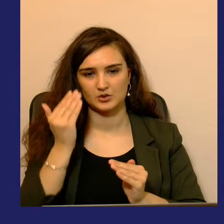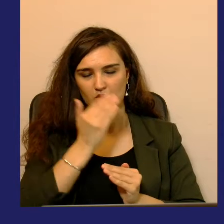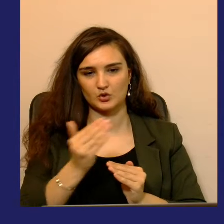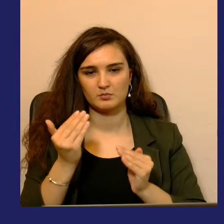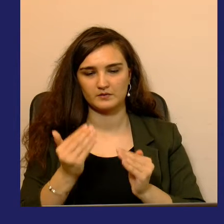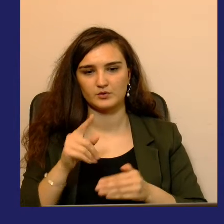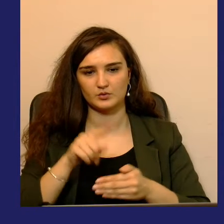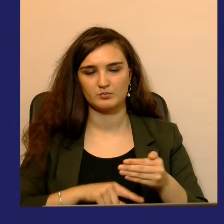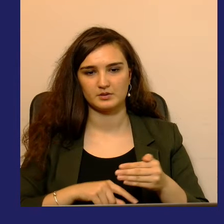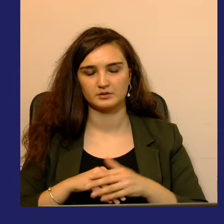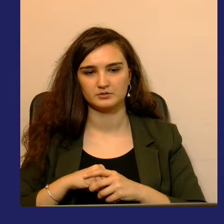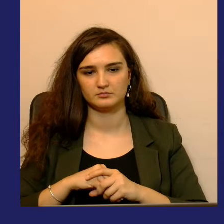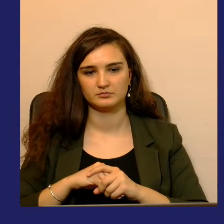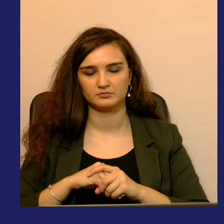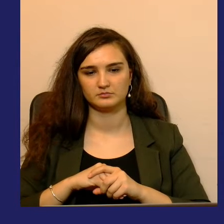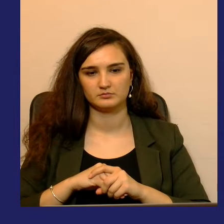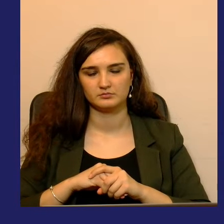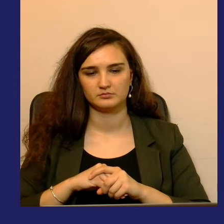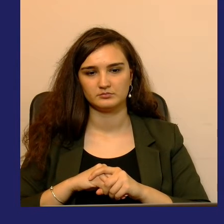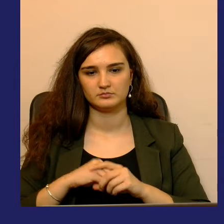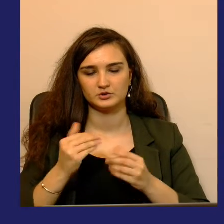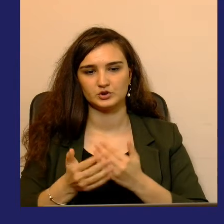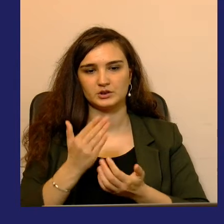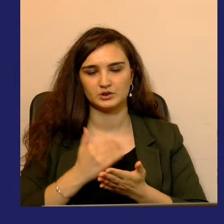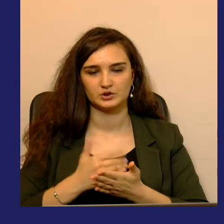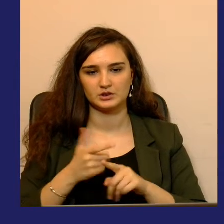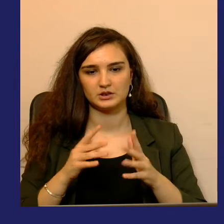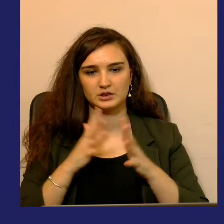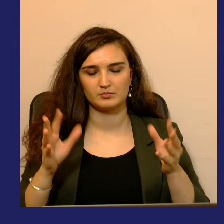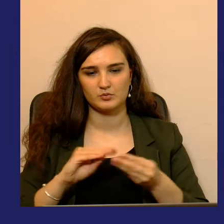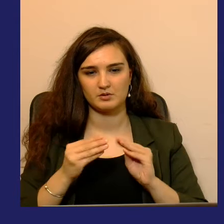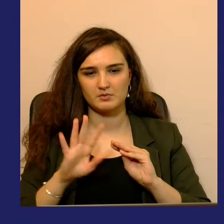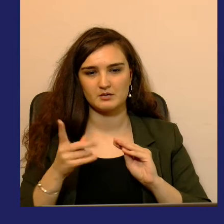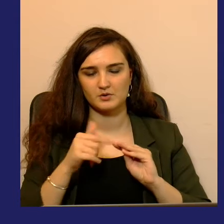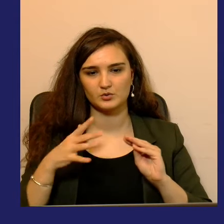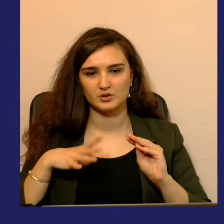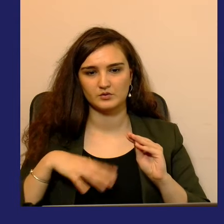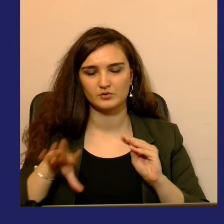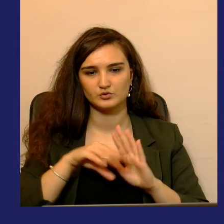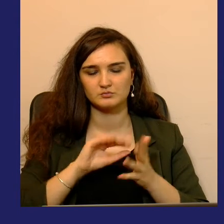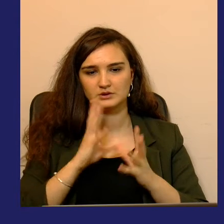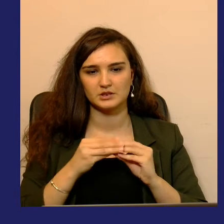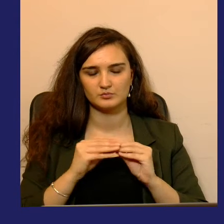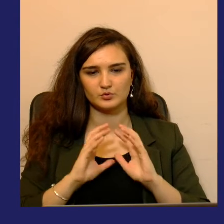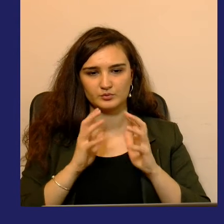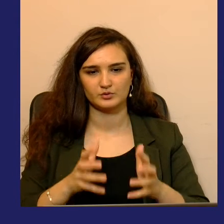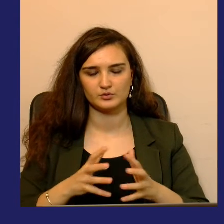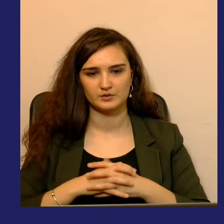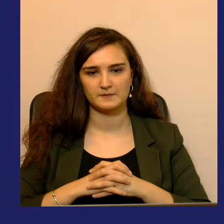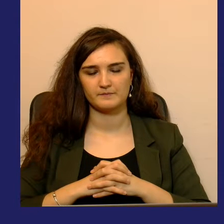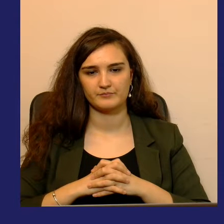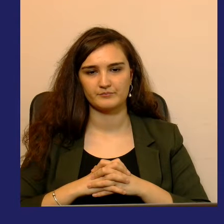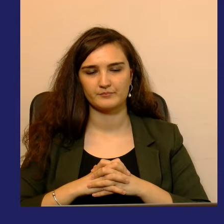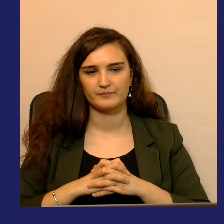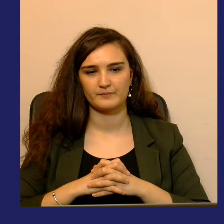outcome. And that's a huge issue around the world at the moment, and you know, no less where I am at the moment in the